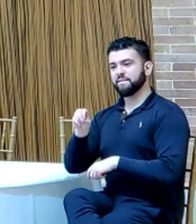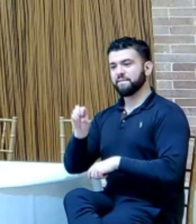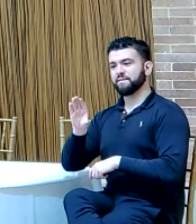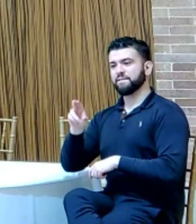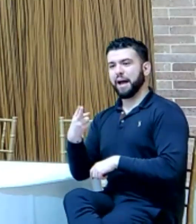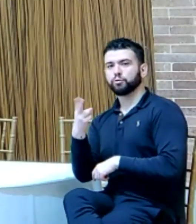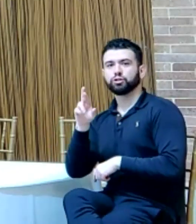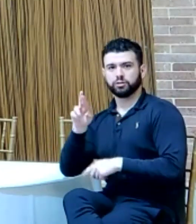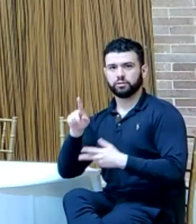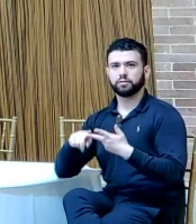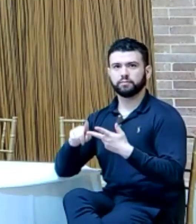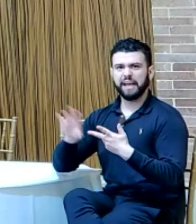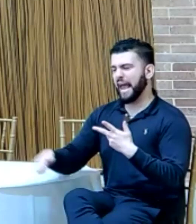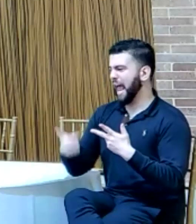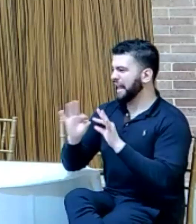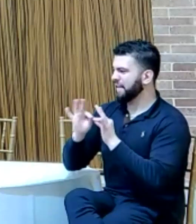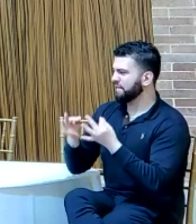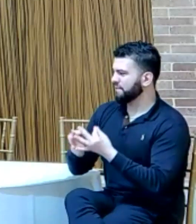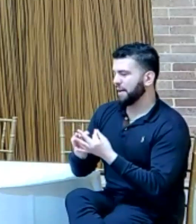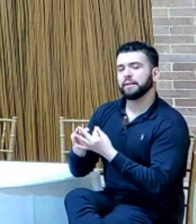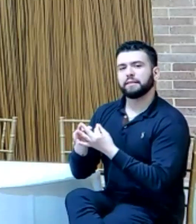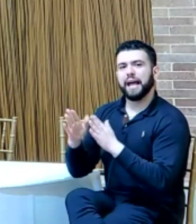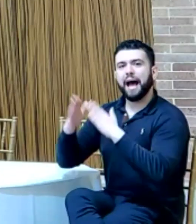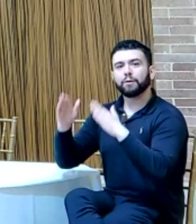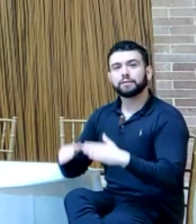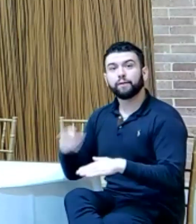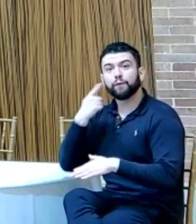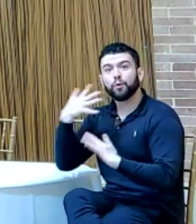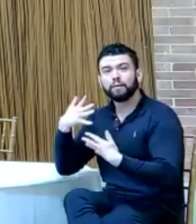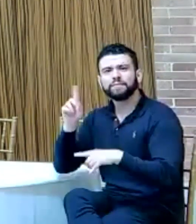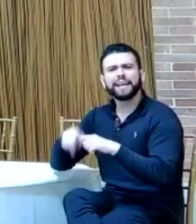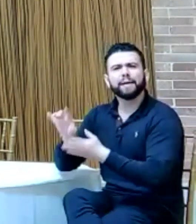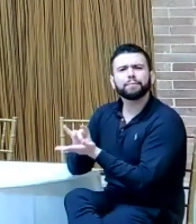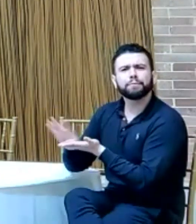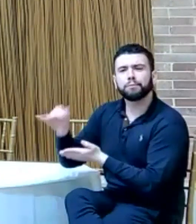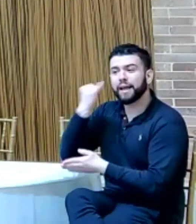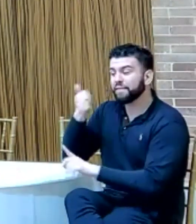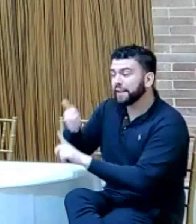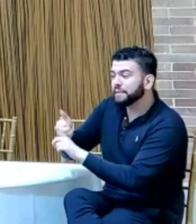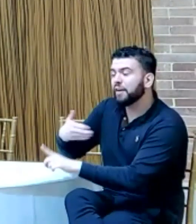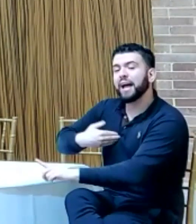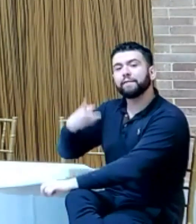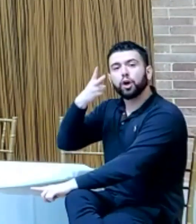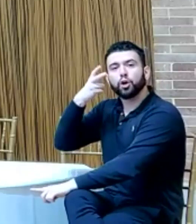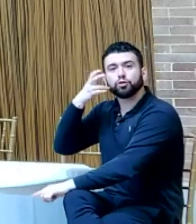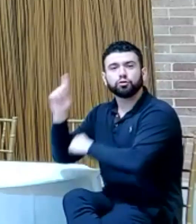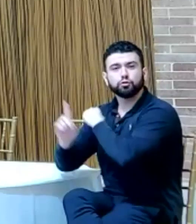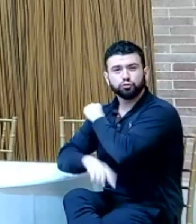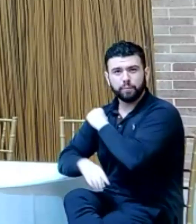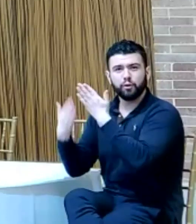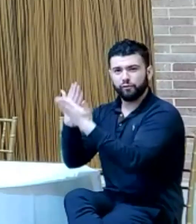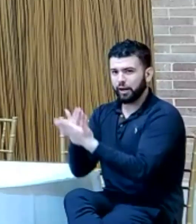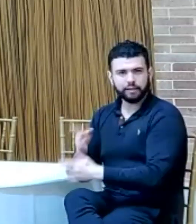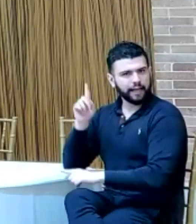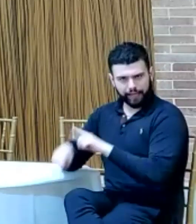housing simply for having a criminal record instead instead HUD is